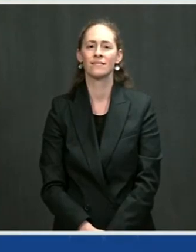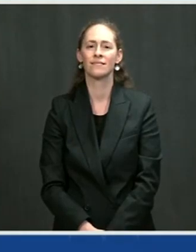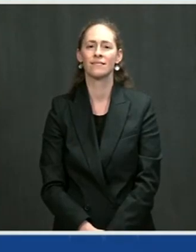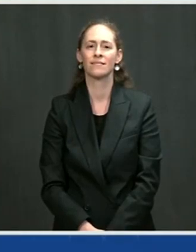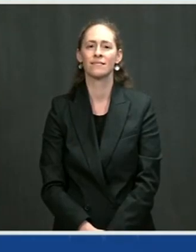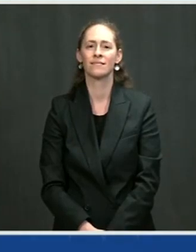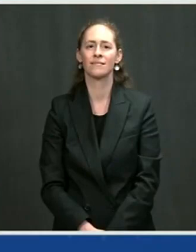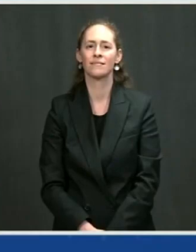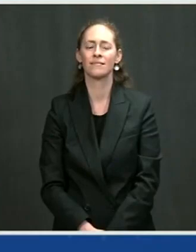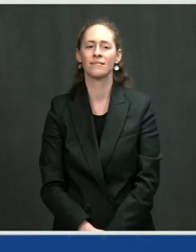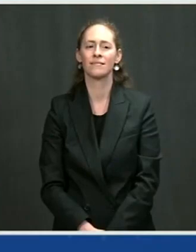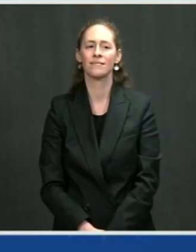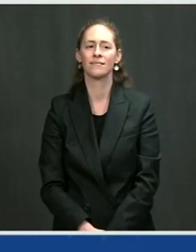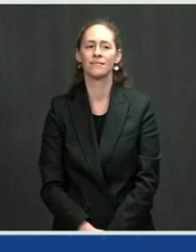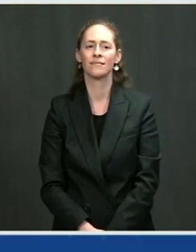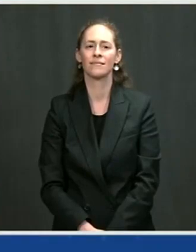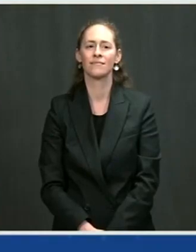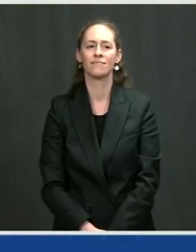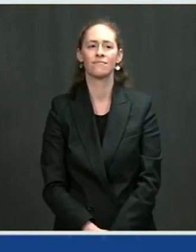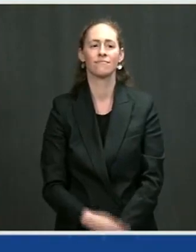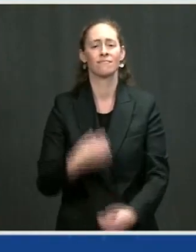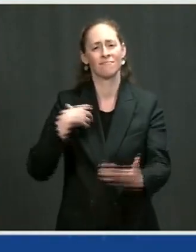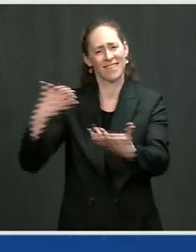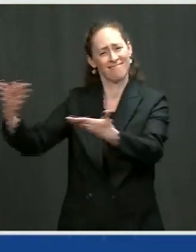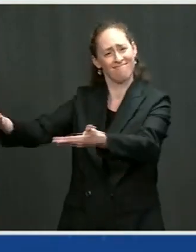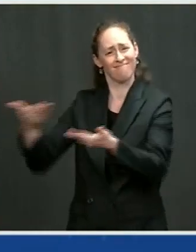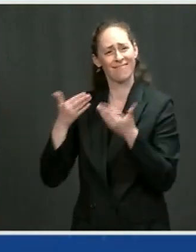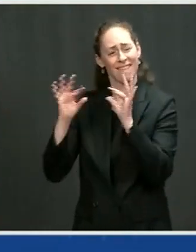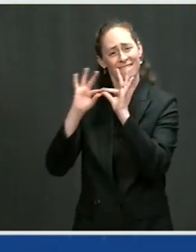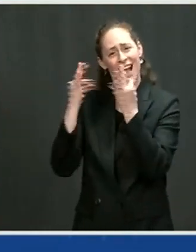Let me invite the family up. Come on, get the family up here.